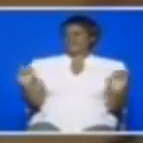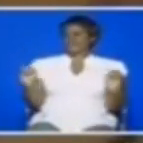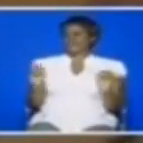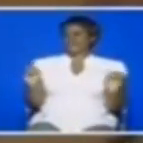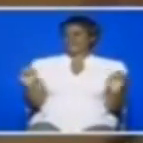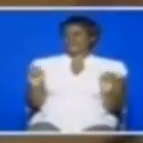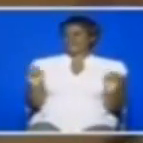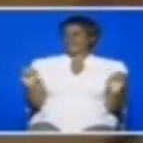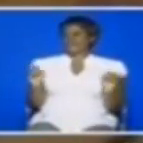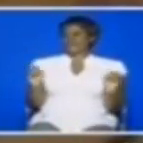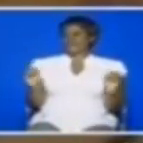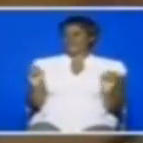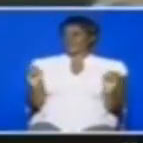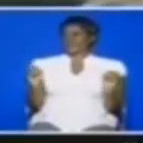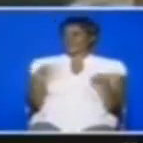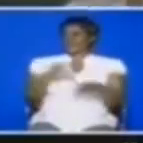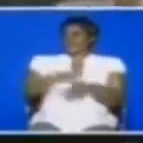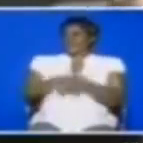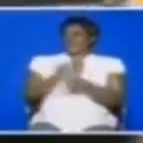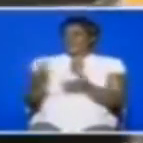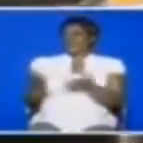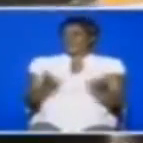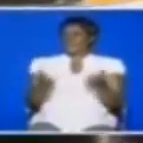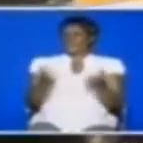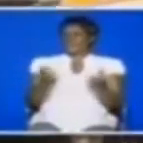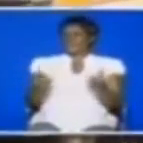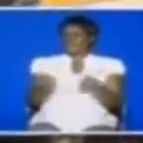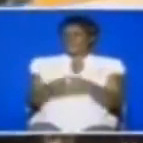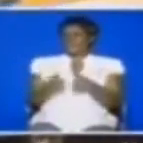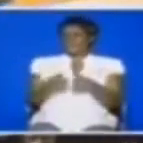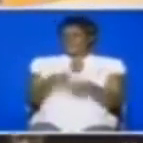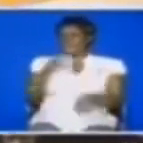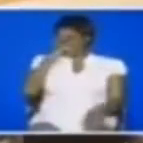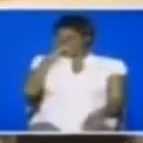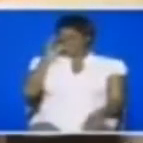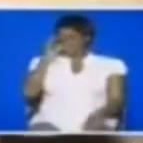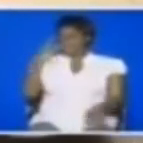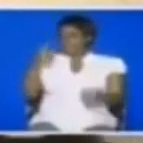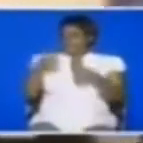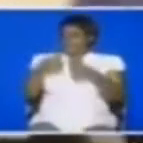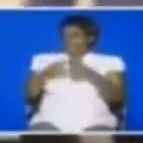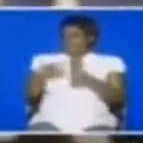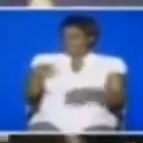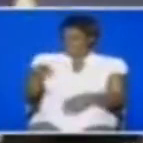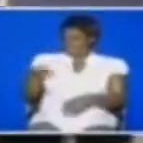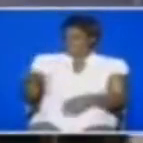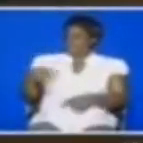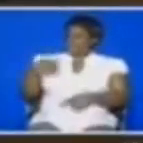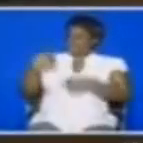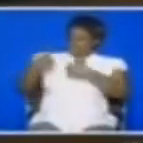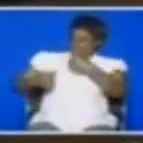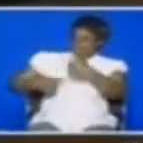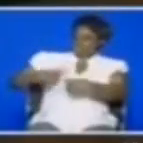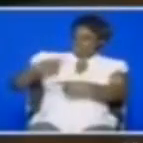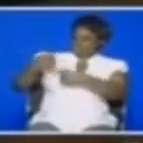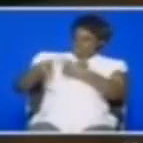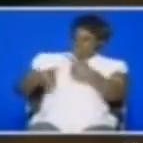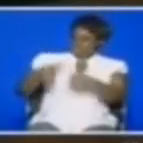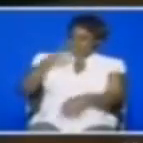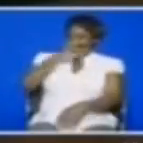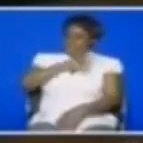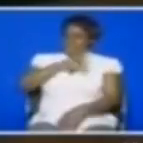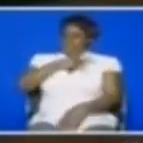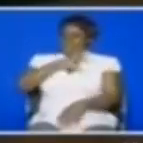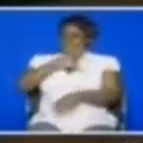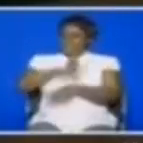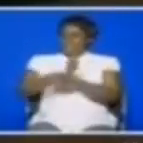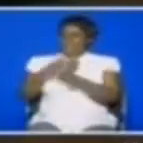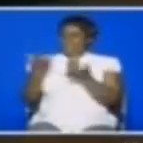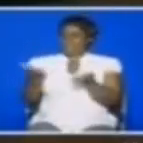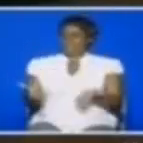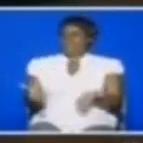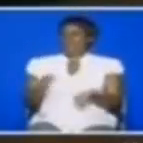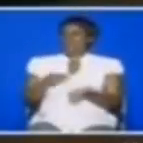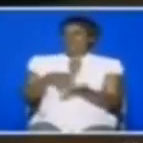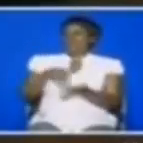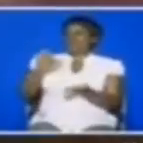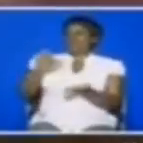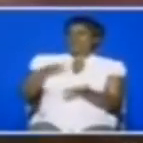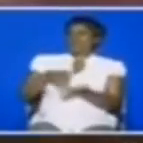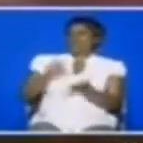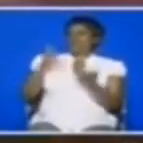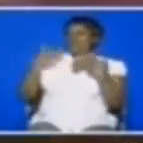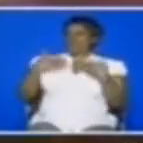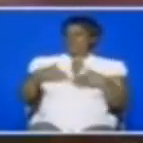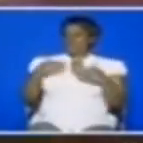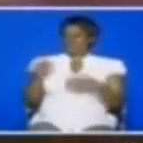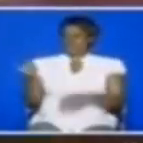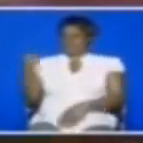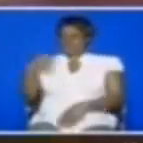an edge in a conservative town like Nyeri, but yet his resilience is starting to pay off. More and more people